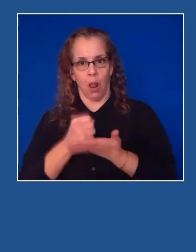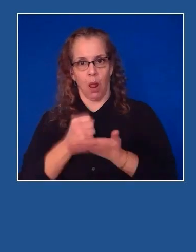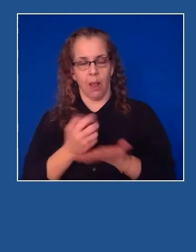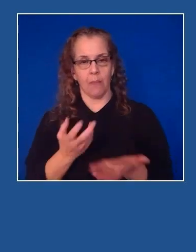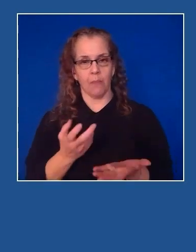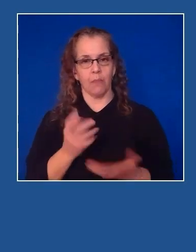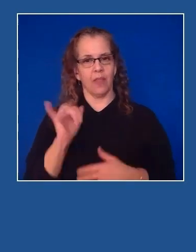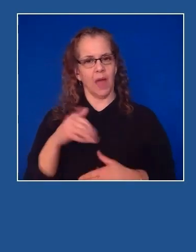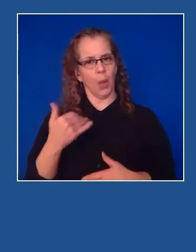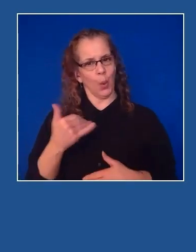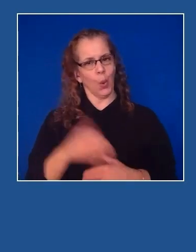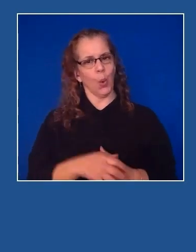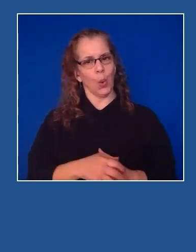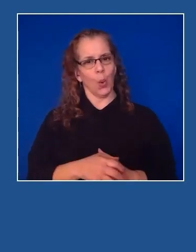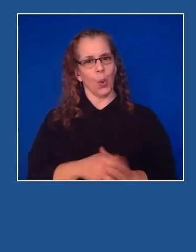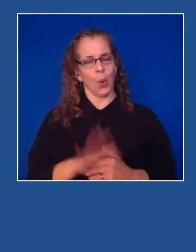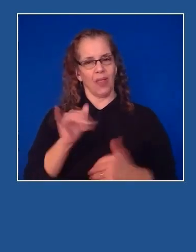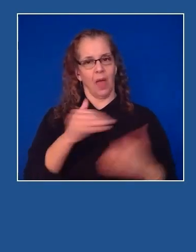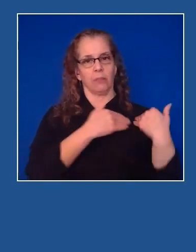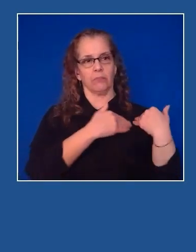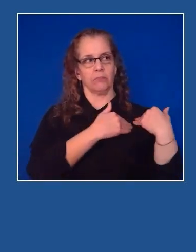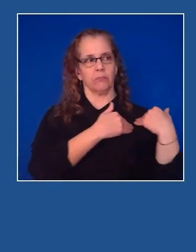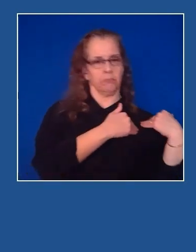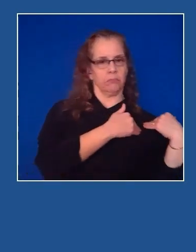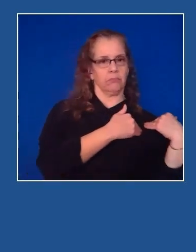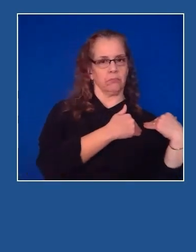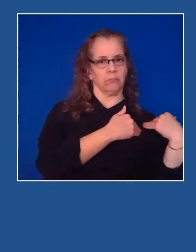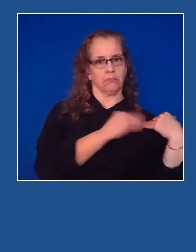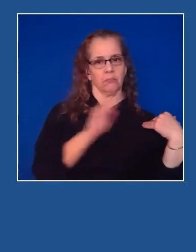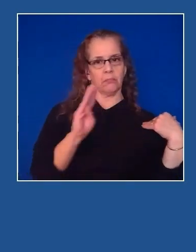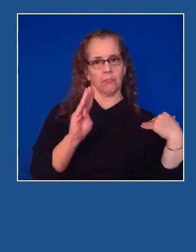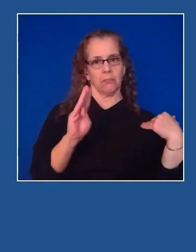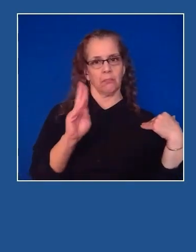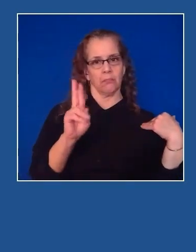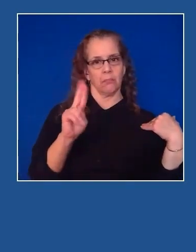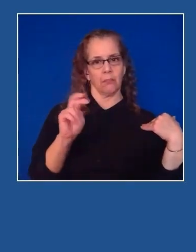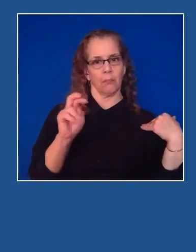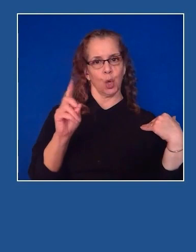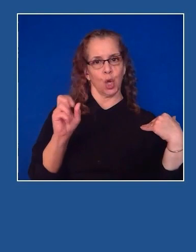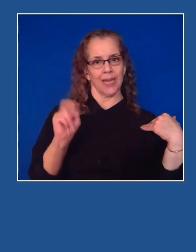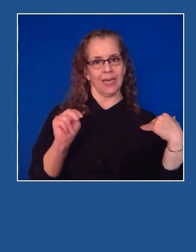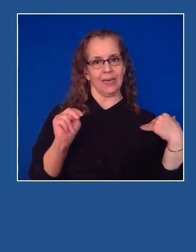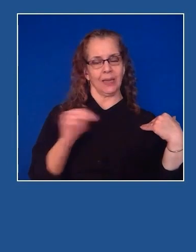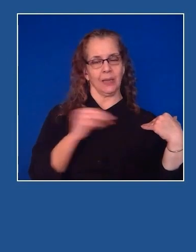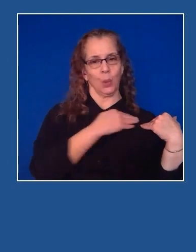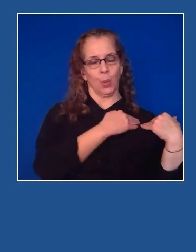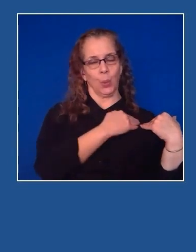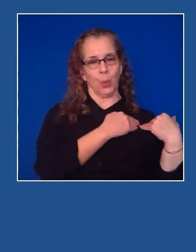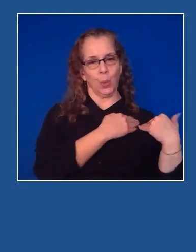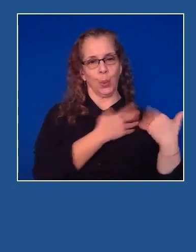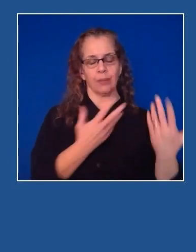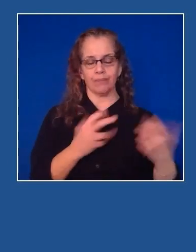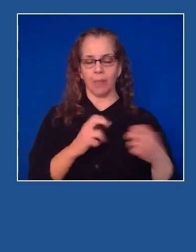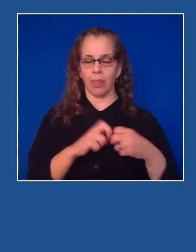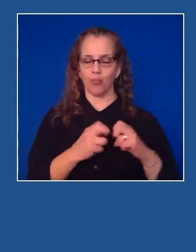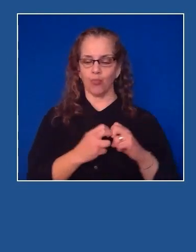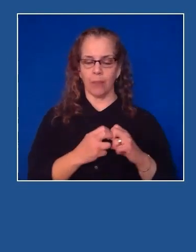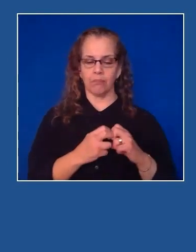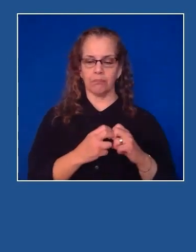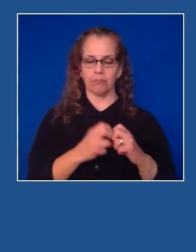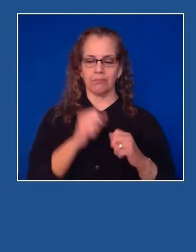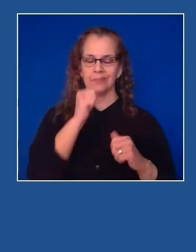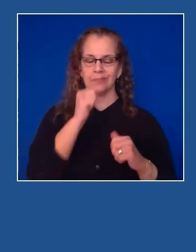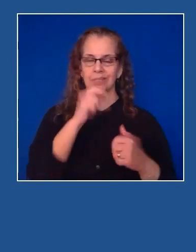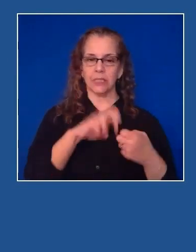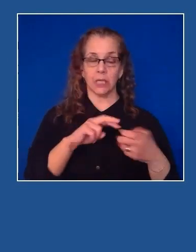implications for burden for parents and partners and other loved ones. The problem isn't that providers aren't working